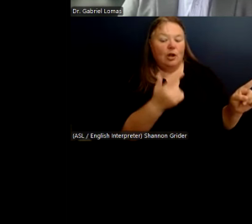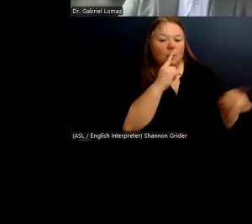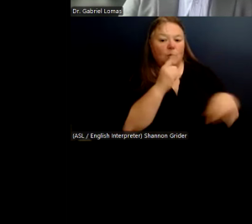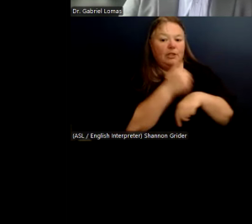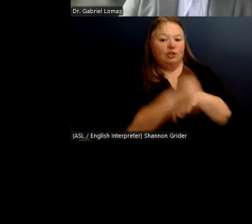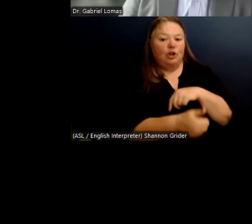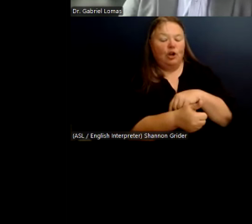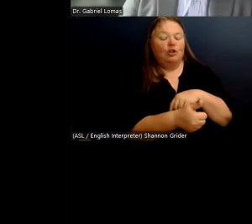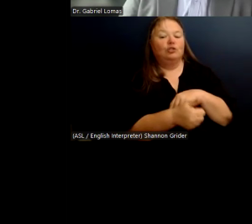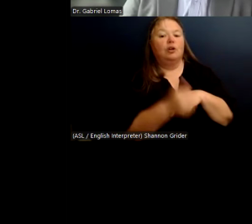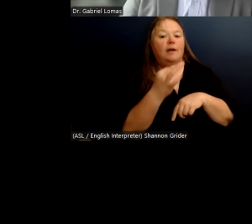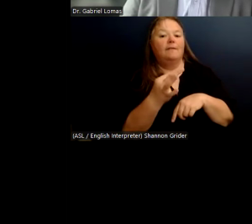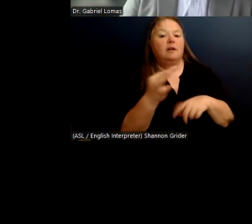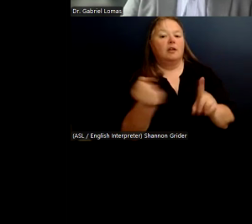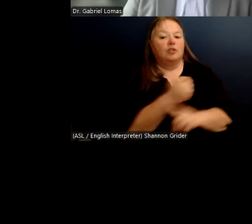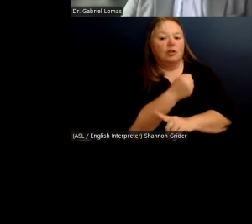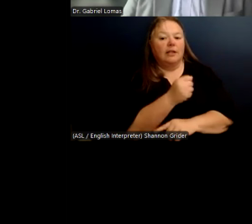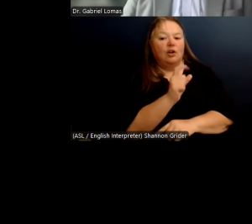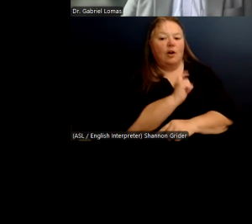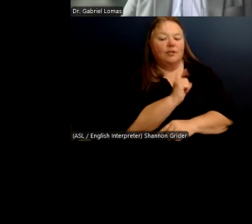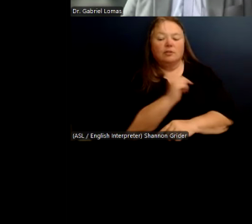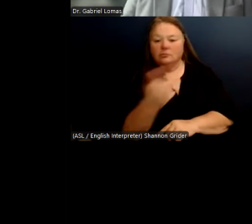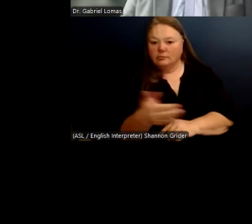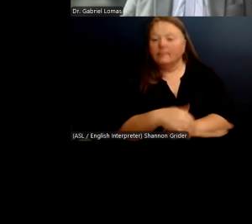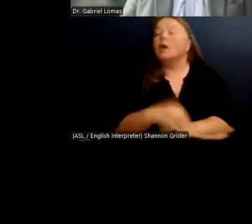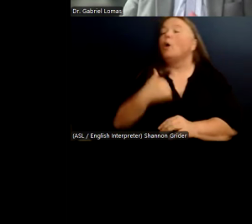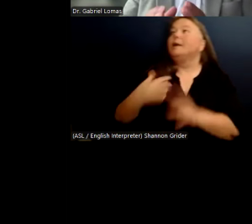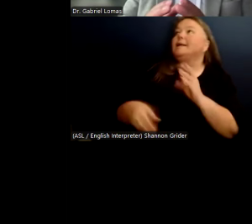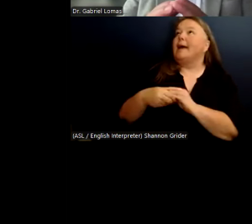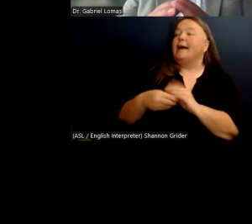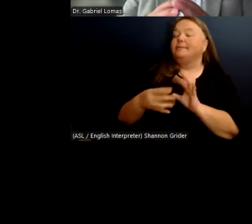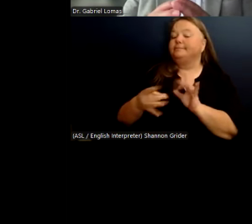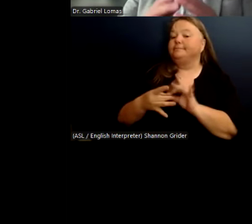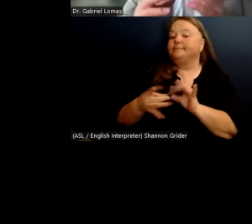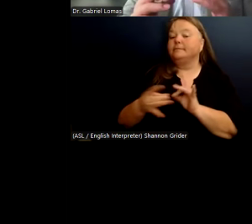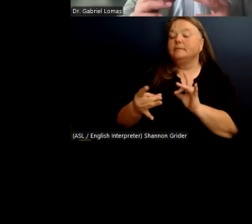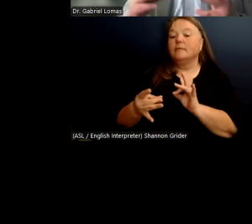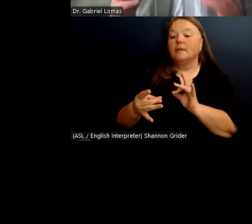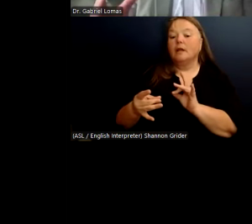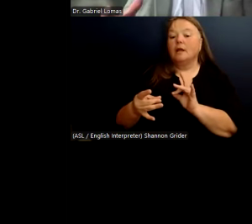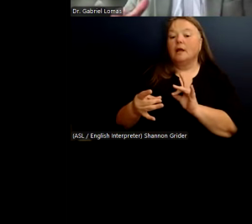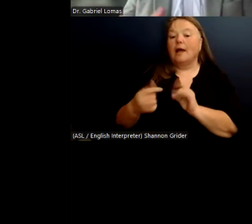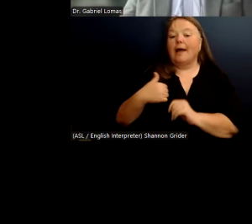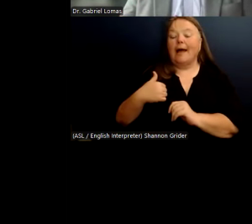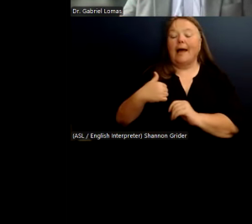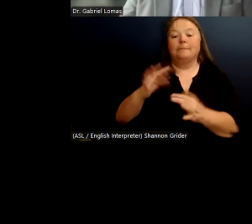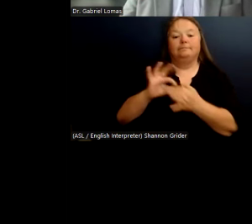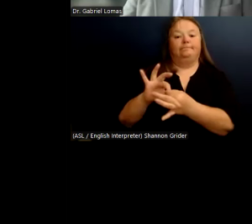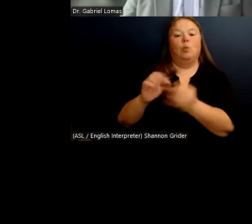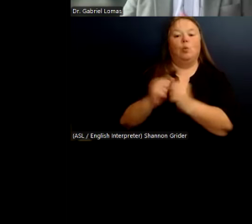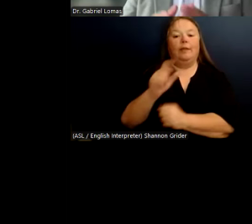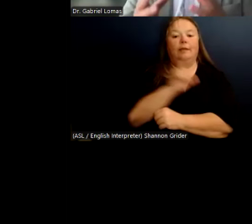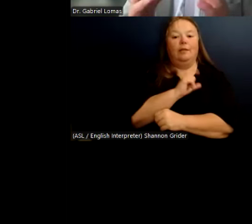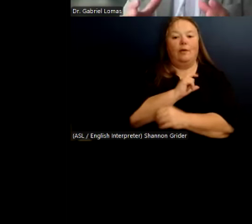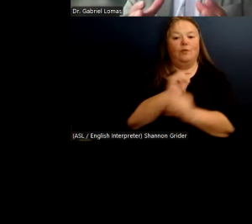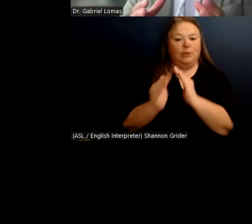assaulting an officer. Go ahead. Yeah, no, I was going to add to that a little bit. I'm very connected to the law enforcement